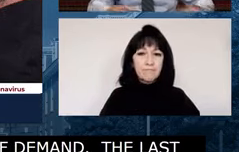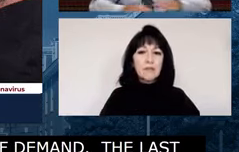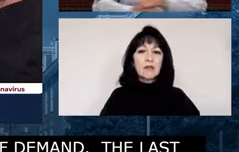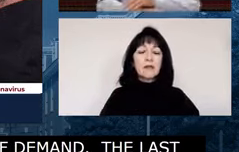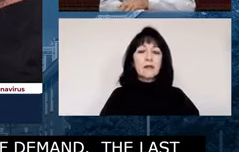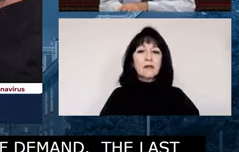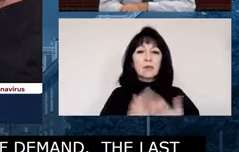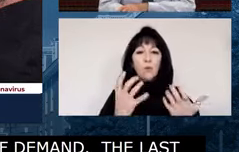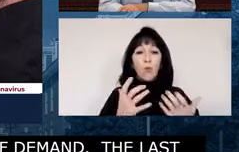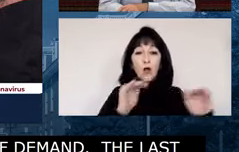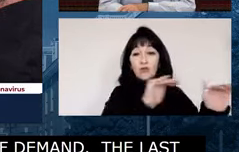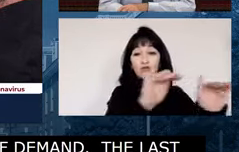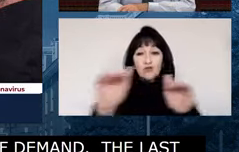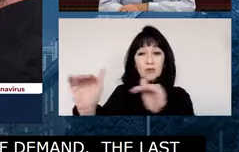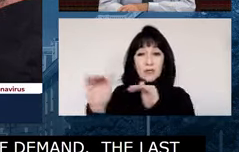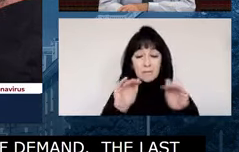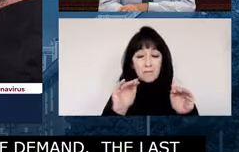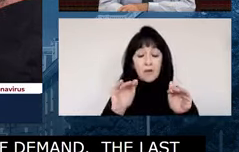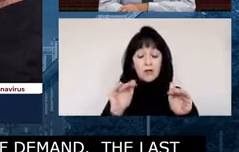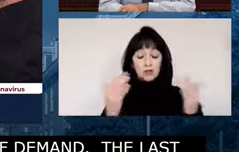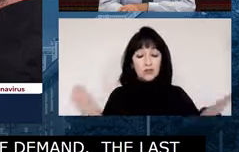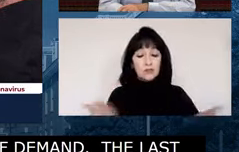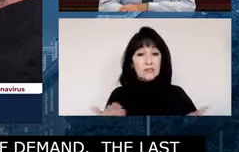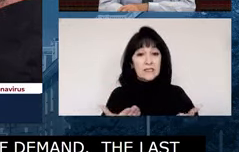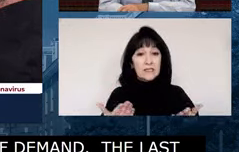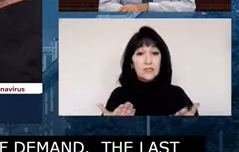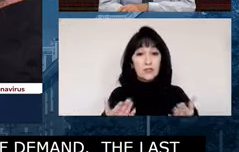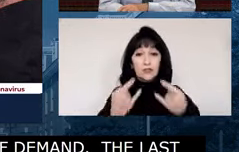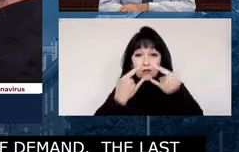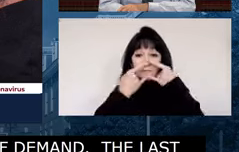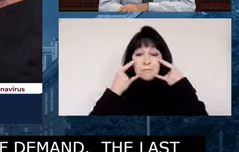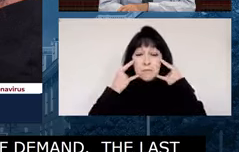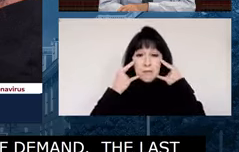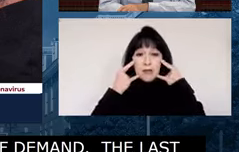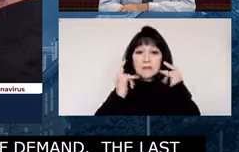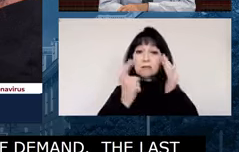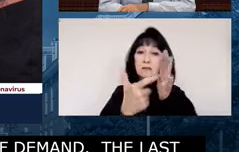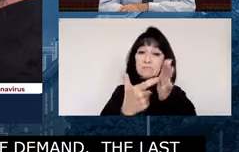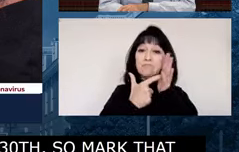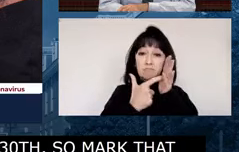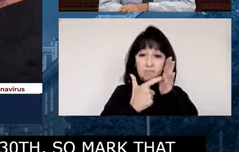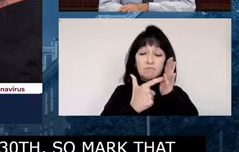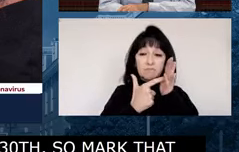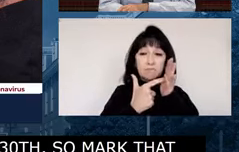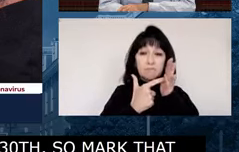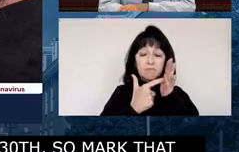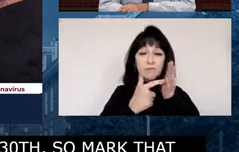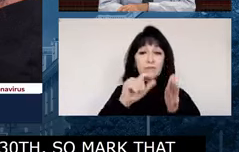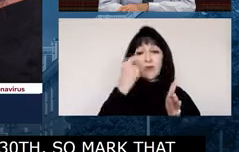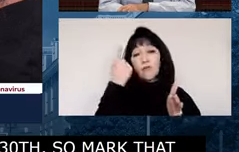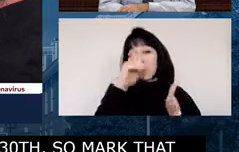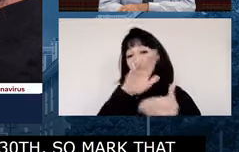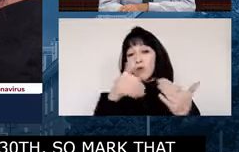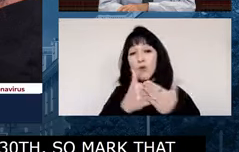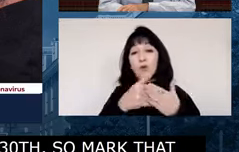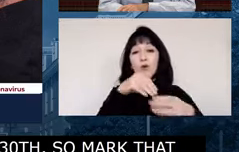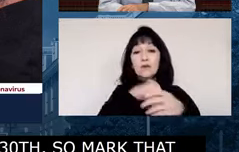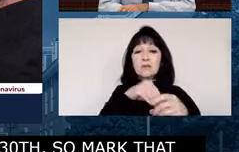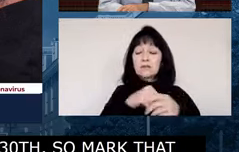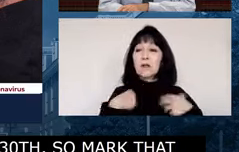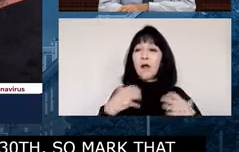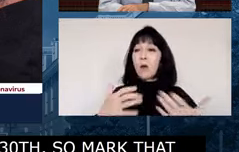have a mask mandate for indoor public settings in effect. I want to thank all Delawareans as I travel